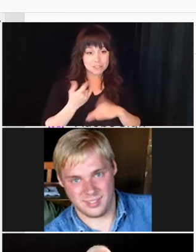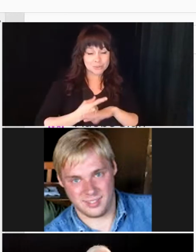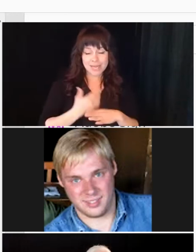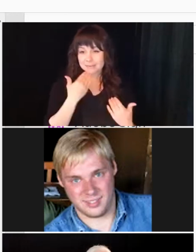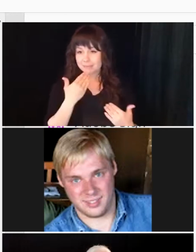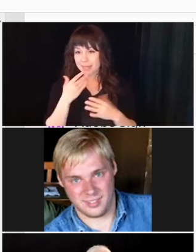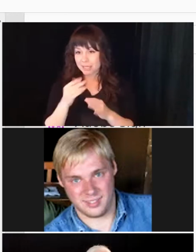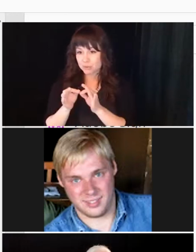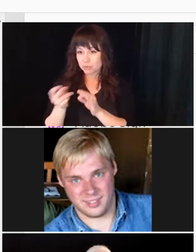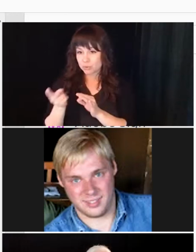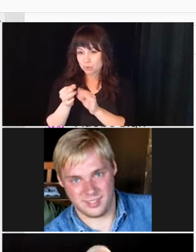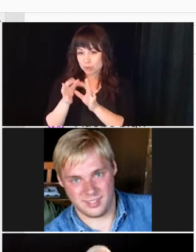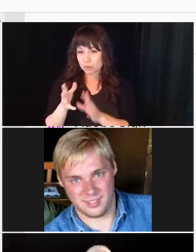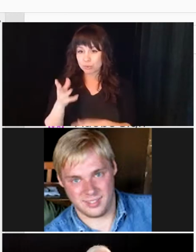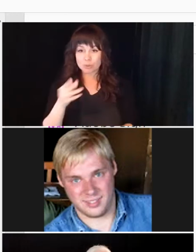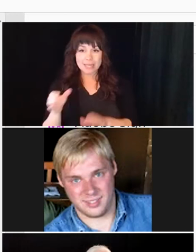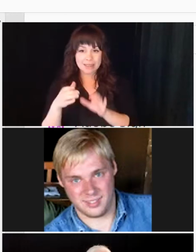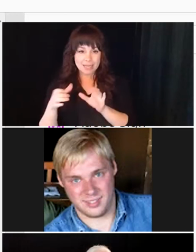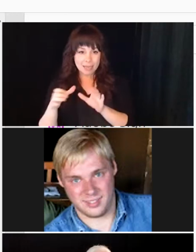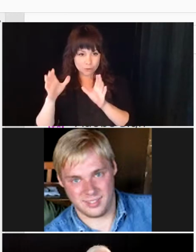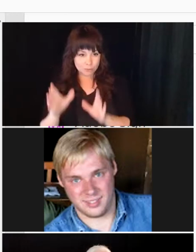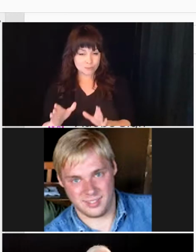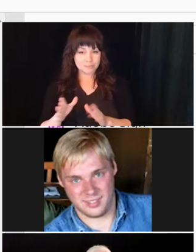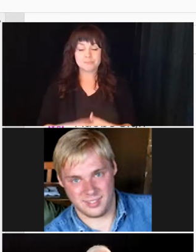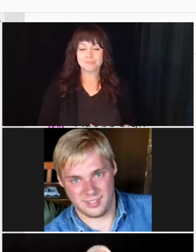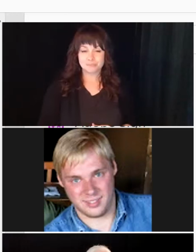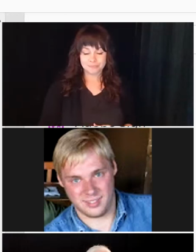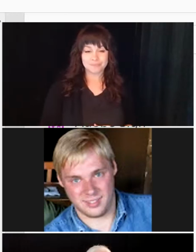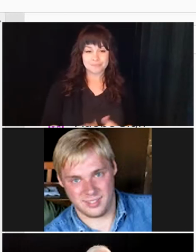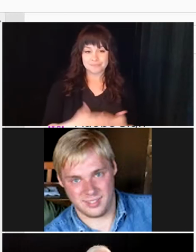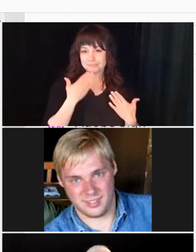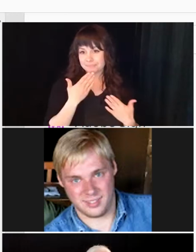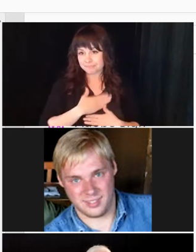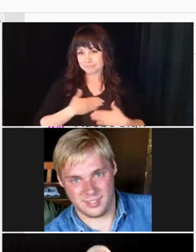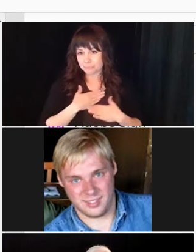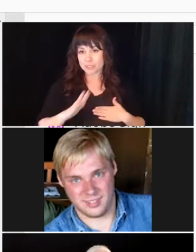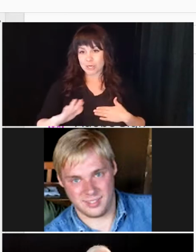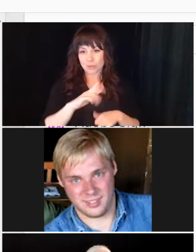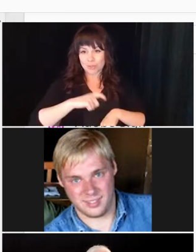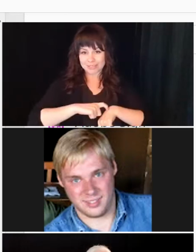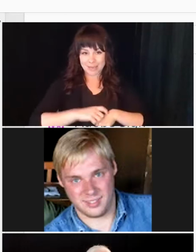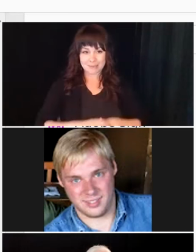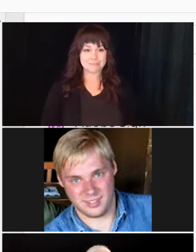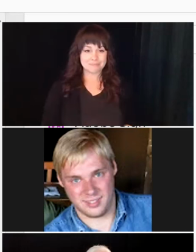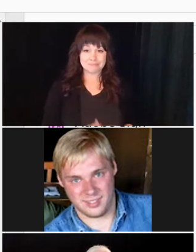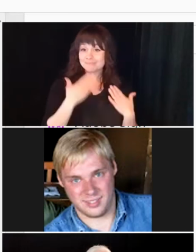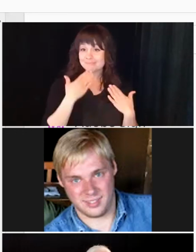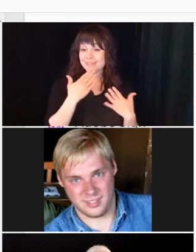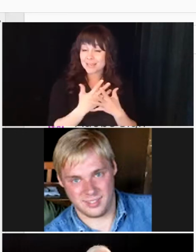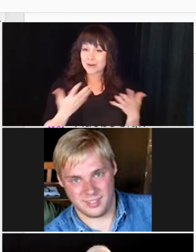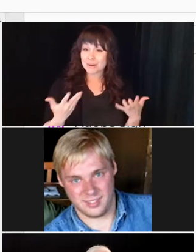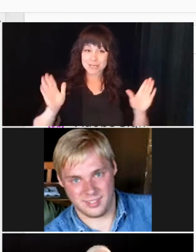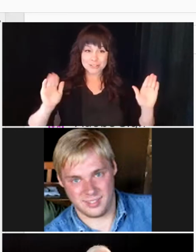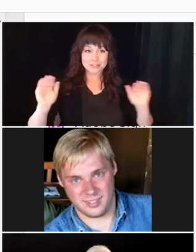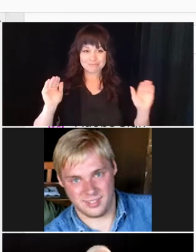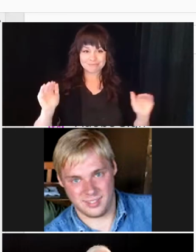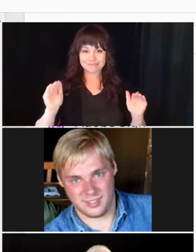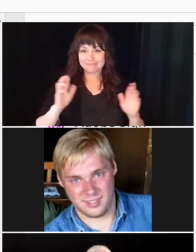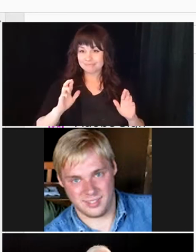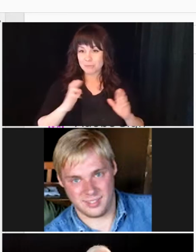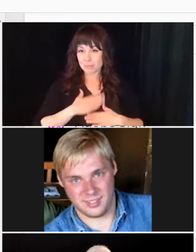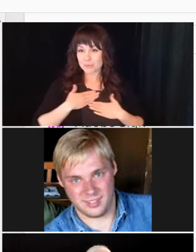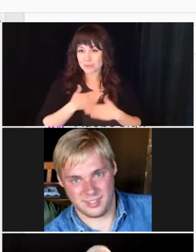interpreters and our captioner for being here. Appreciate your time. And thank you very much, everybody. I hope you enjoy